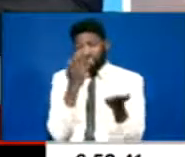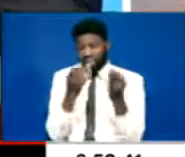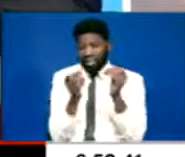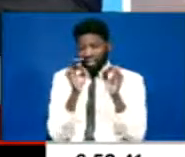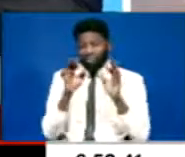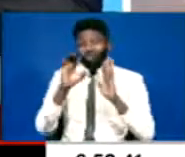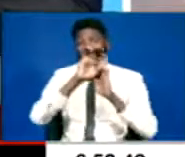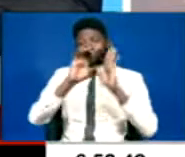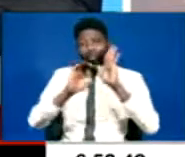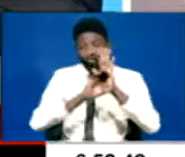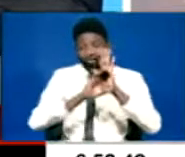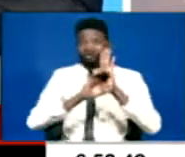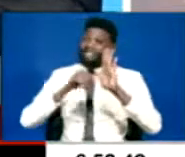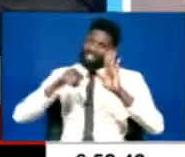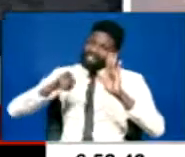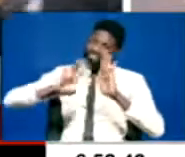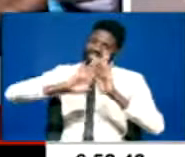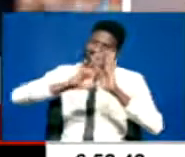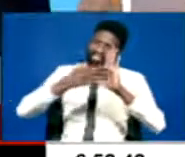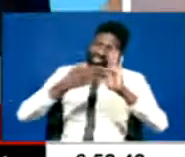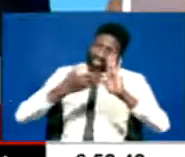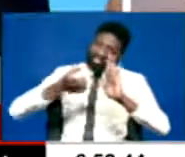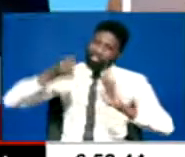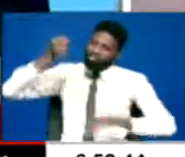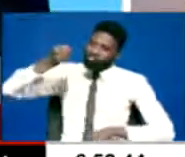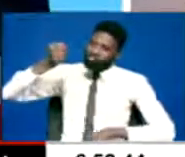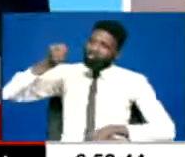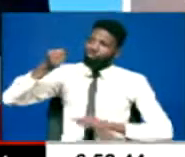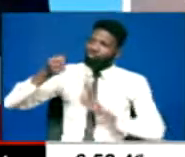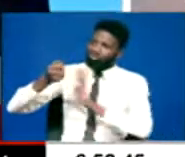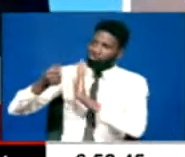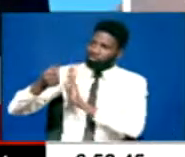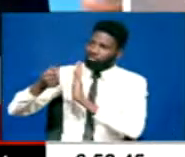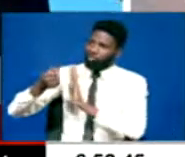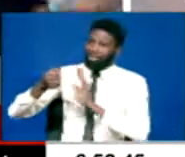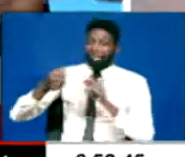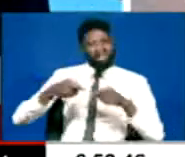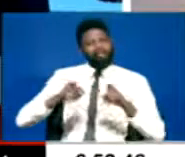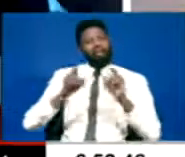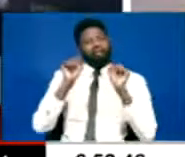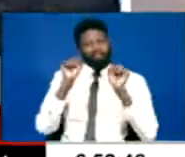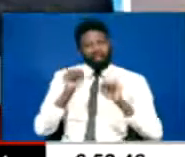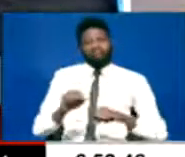constitution, Wajakoya and Justina Wamai can achieve the execution of a corrupt, and you choose